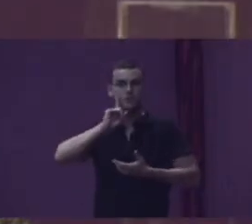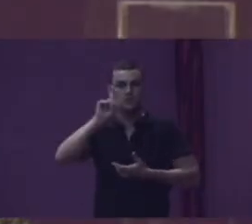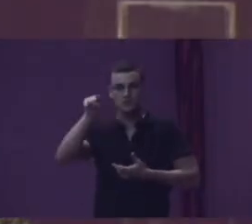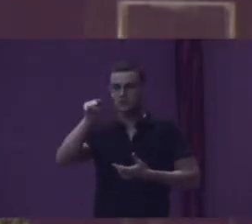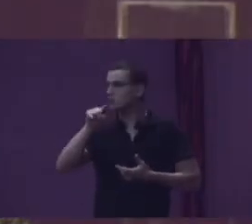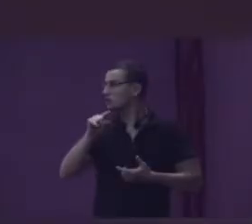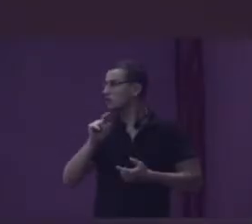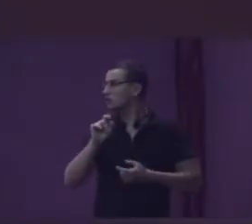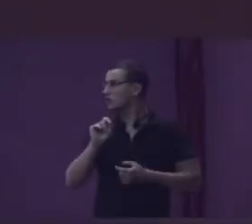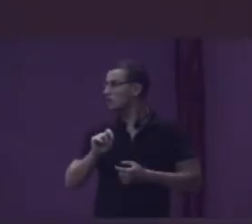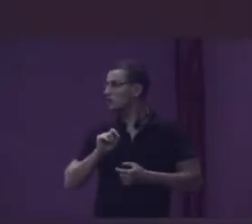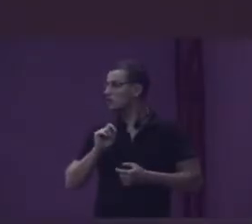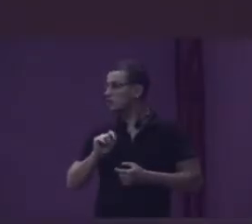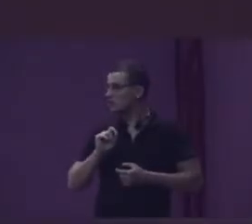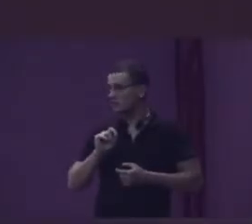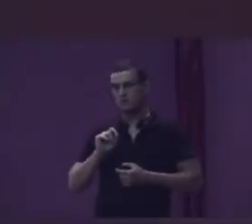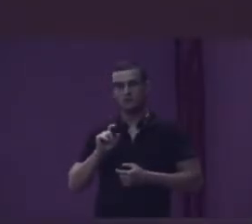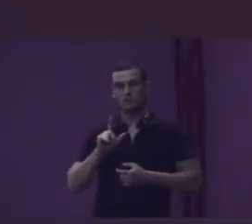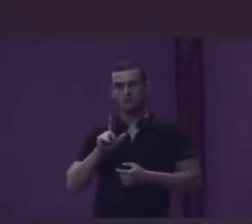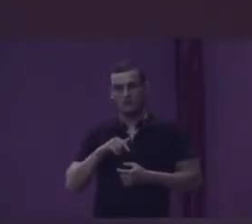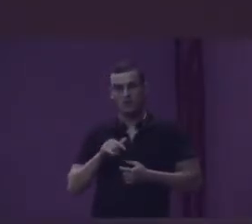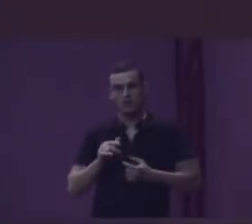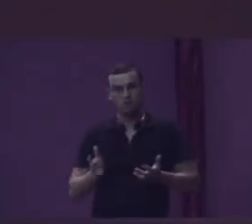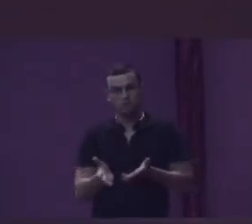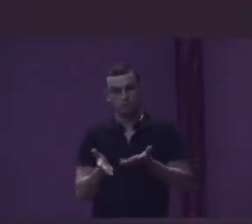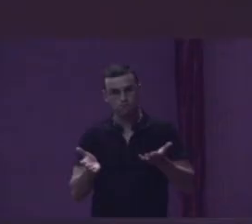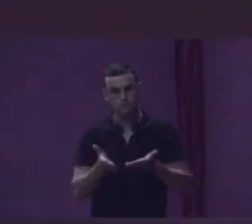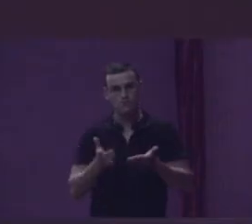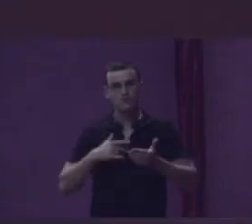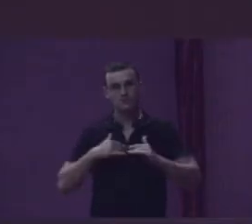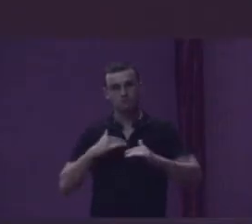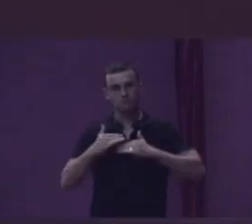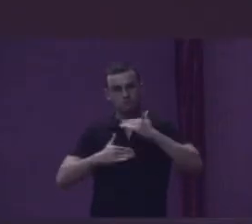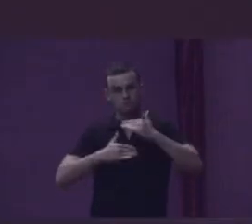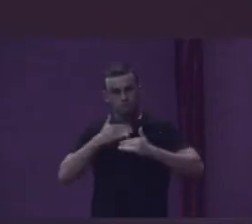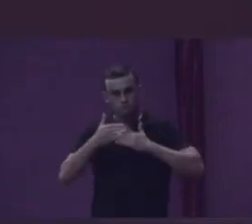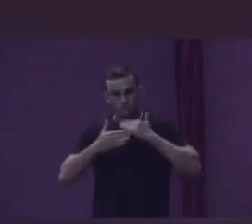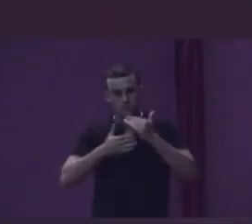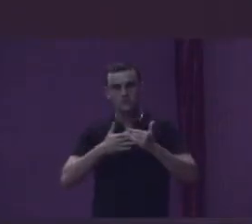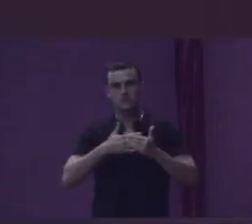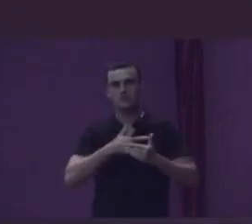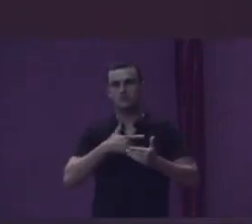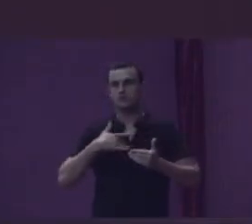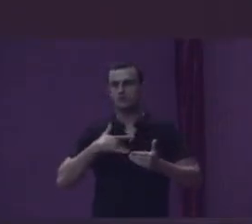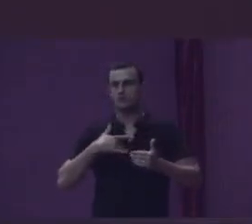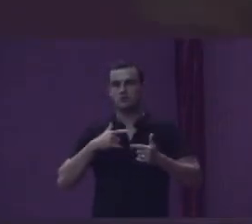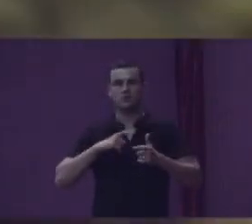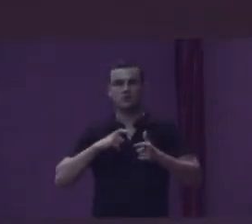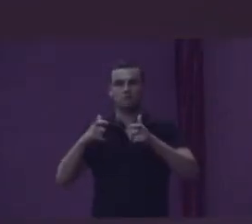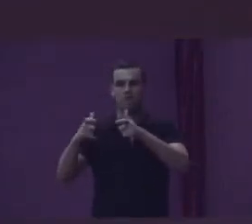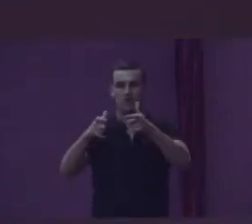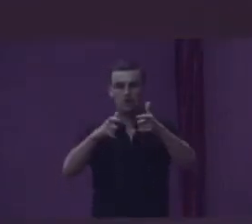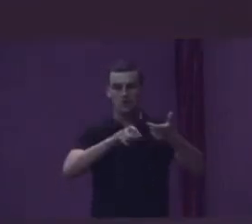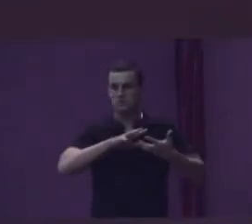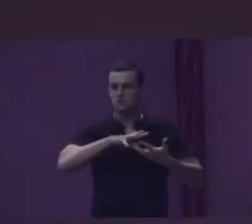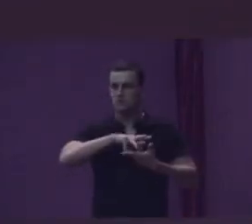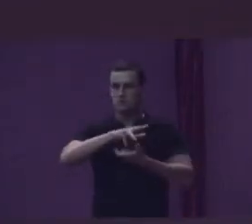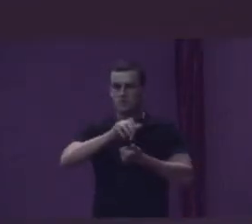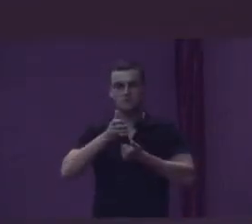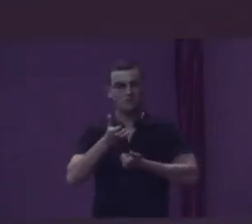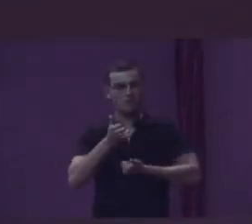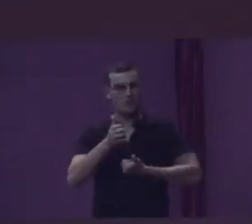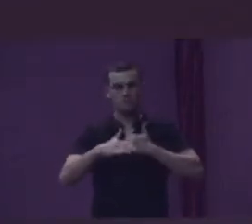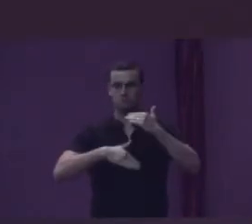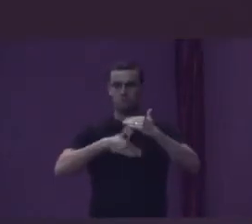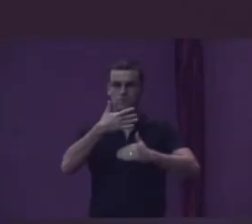se dedicada para a promoção da saúde em alguns lugares do mundo e também avançar